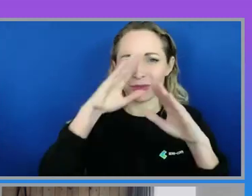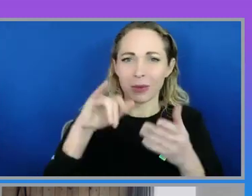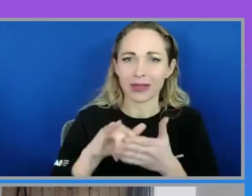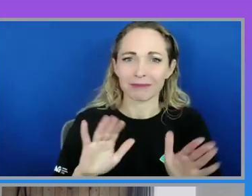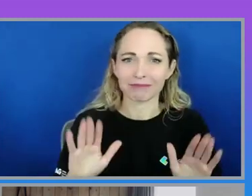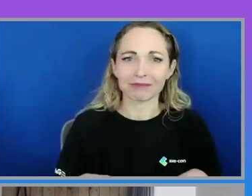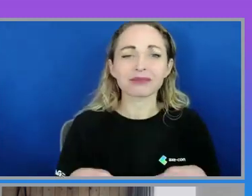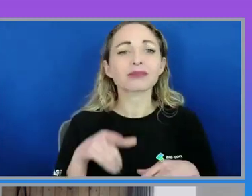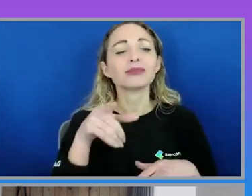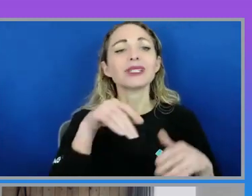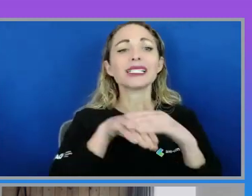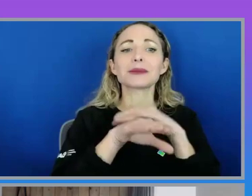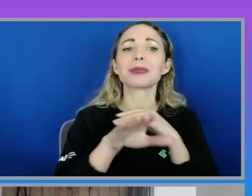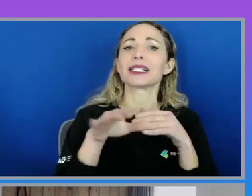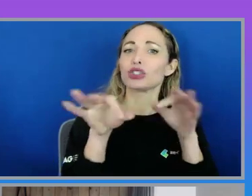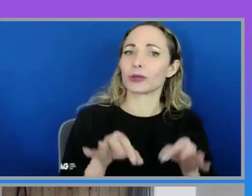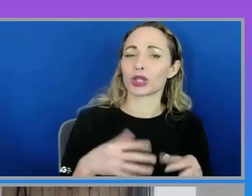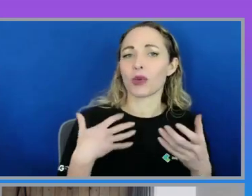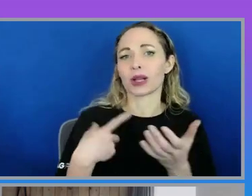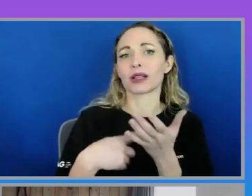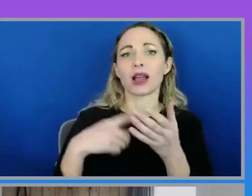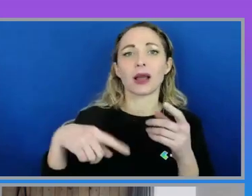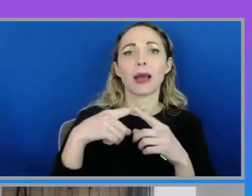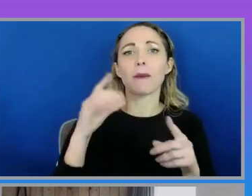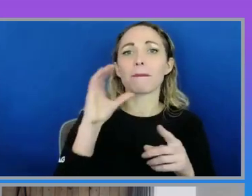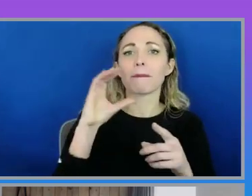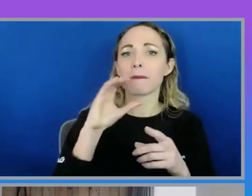So accessible descriptions, let's talk about the browser instructions.